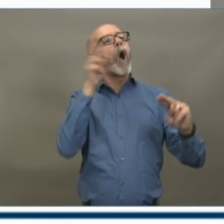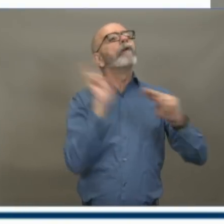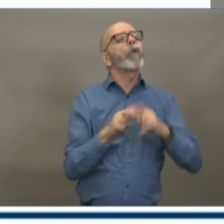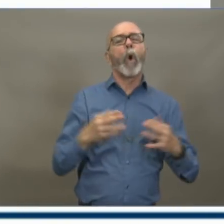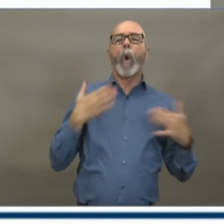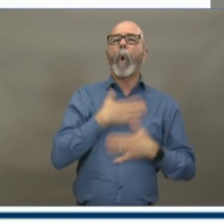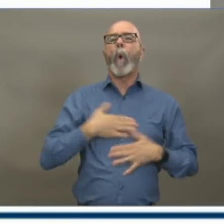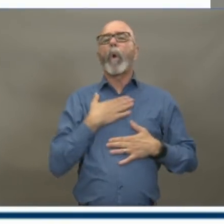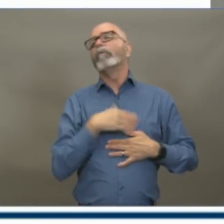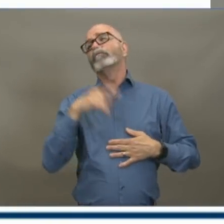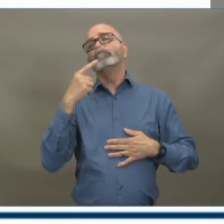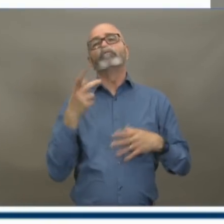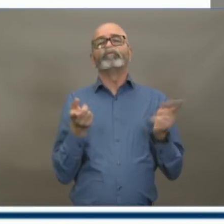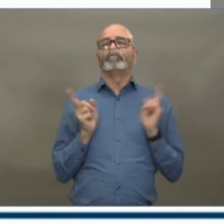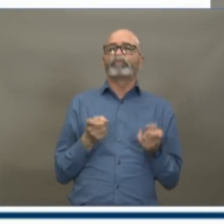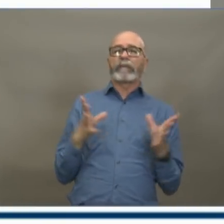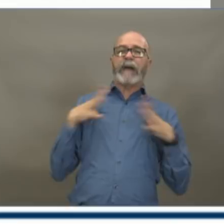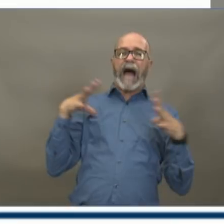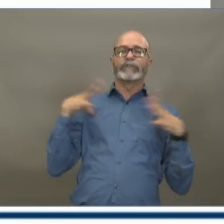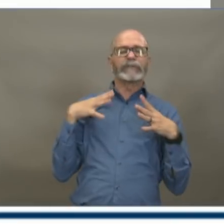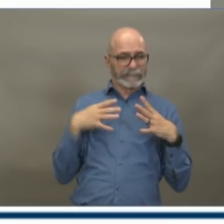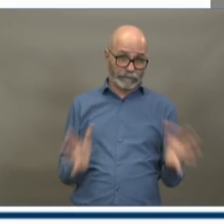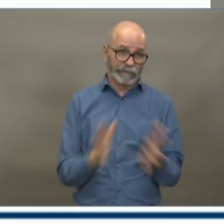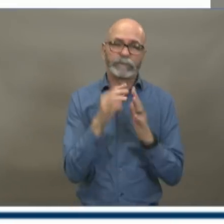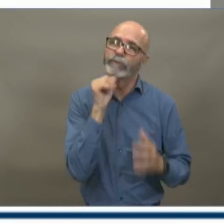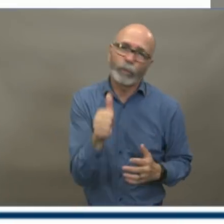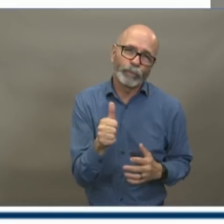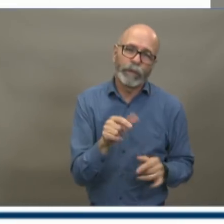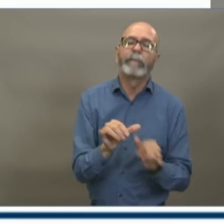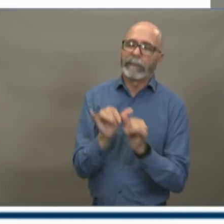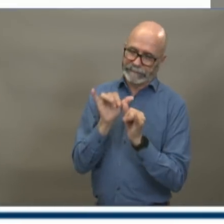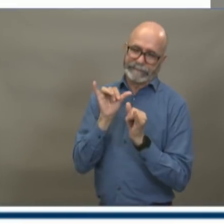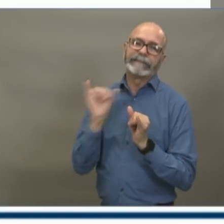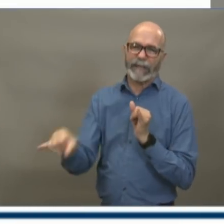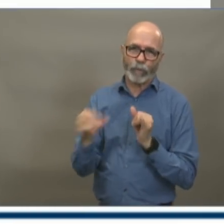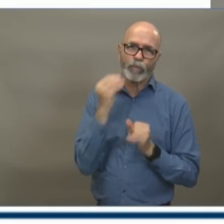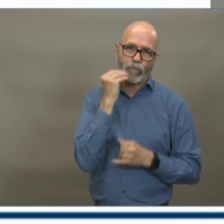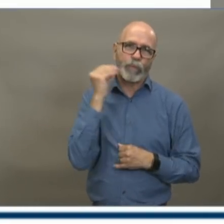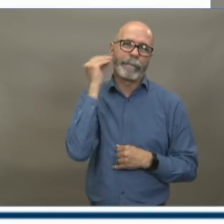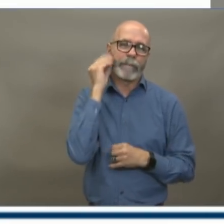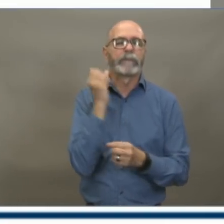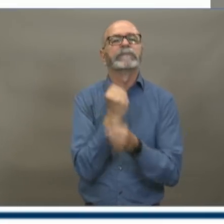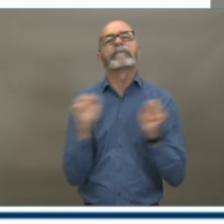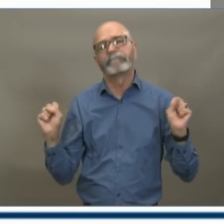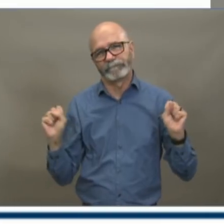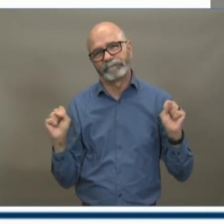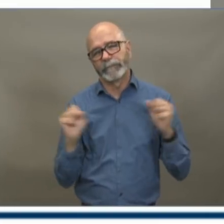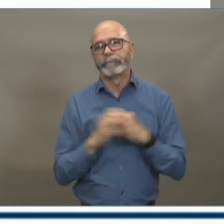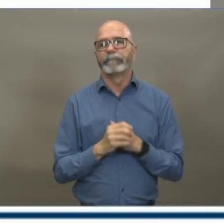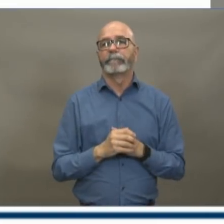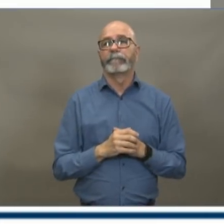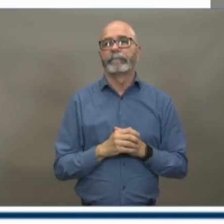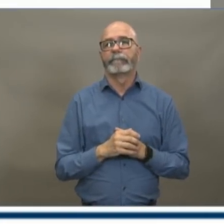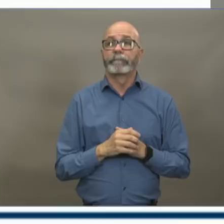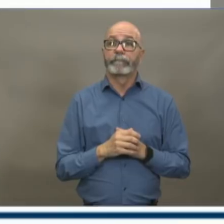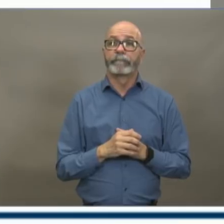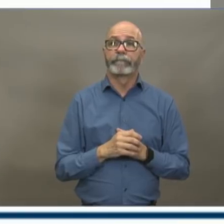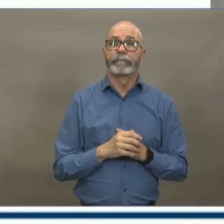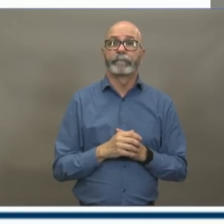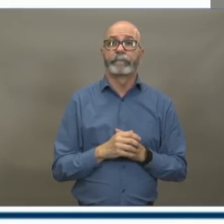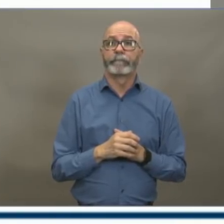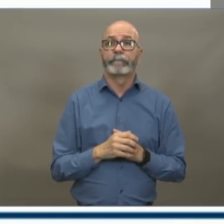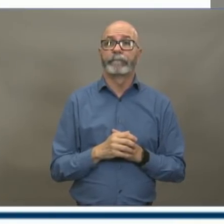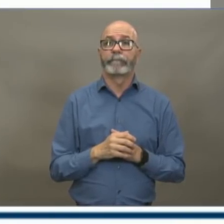I wanted to give a brief testing update, a brief update in relation to the positive cases from the